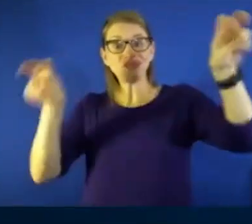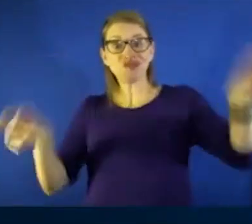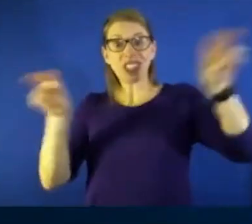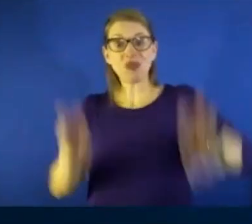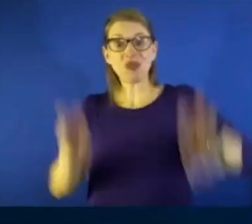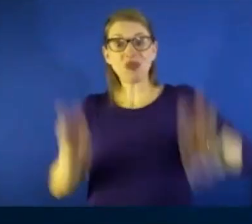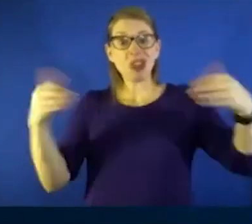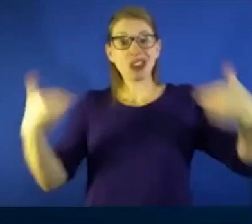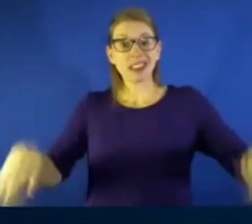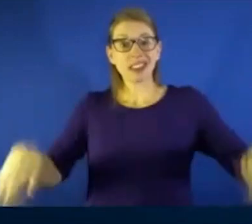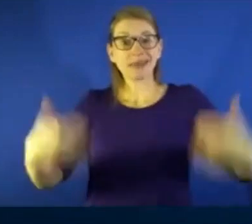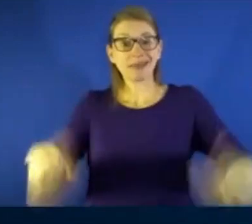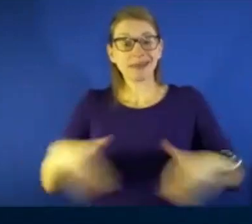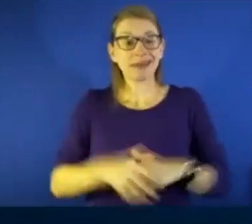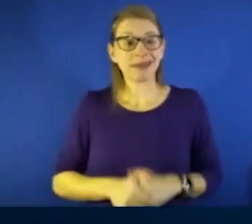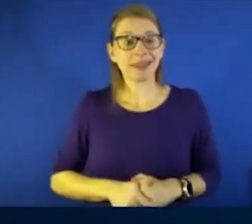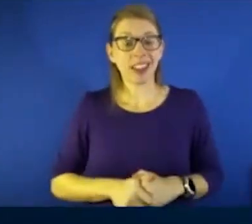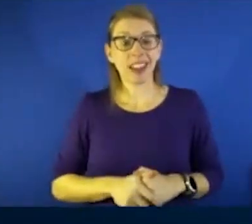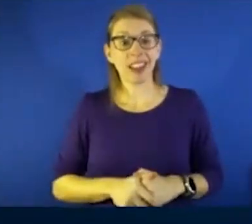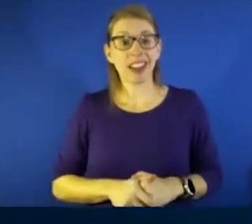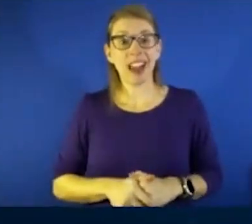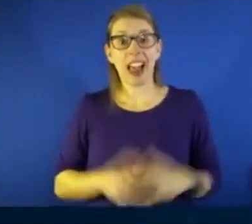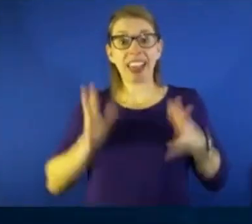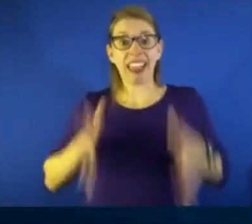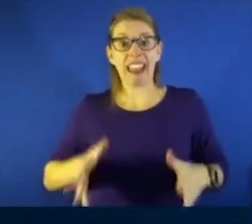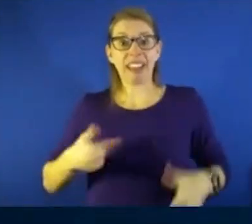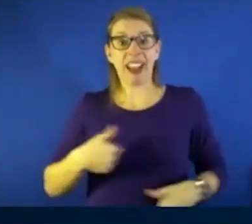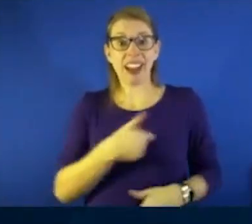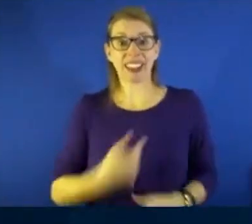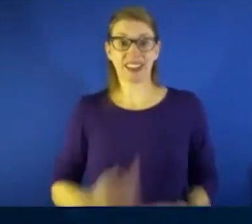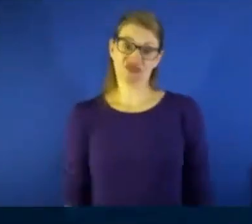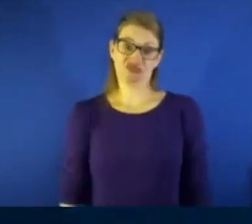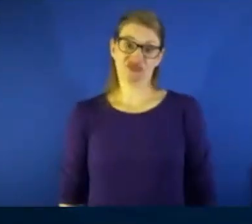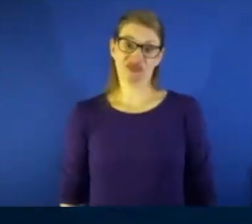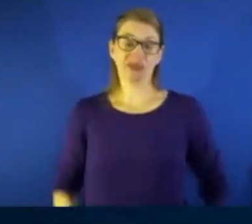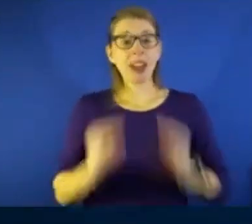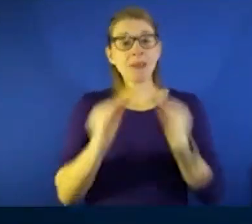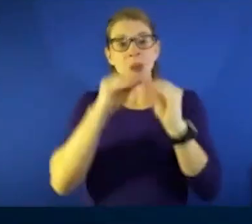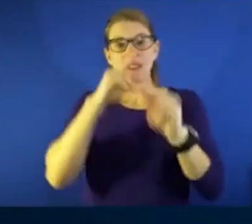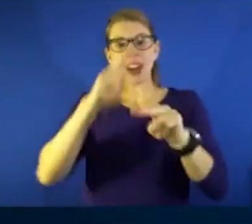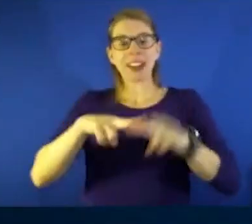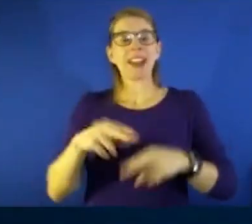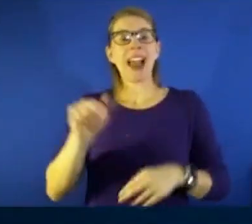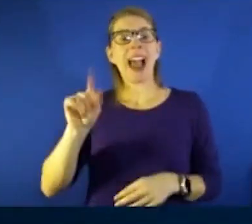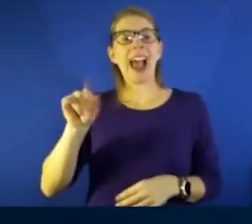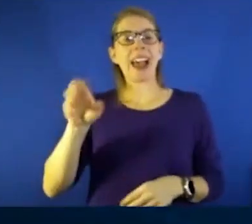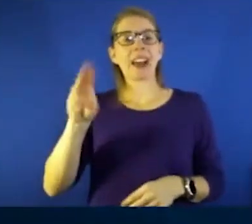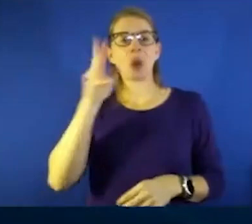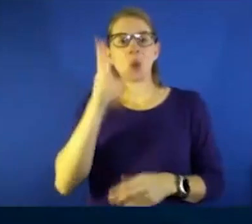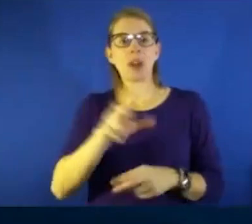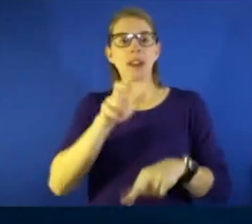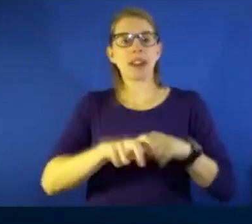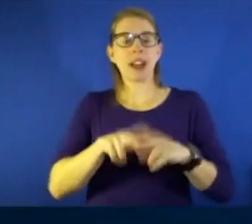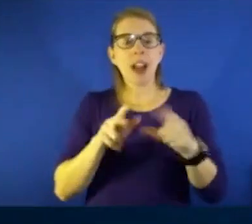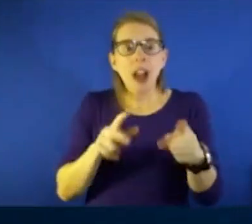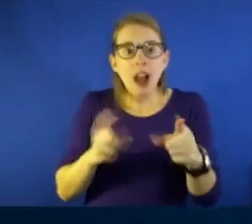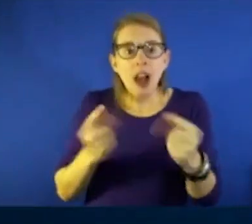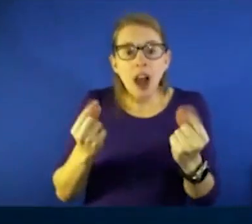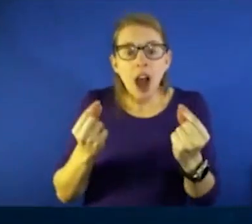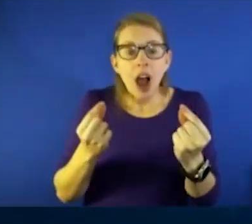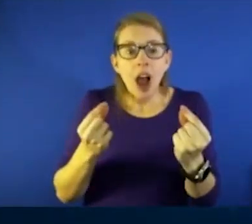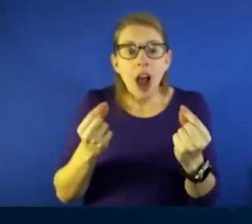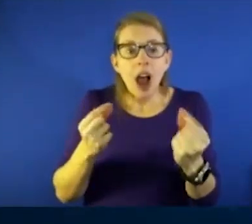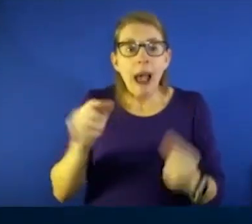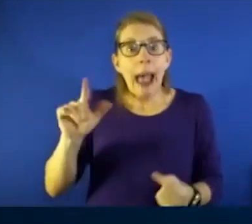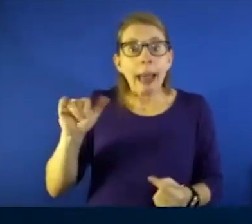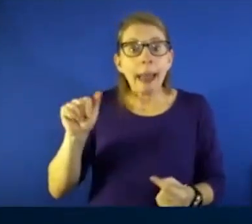awesome. travelers. I And like they're it. leaving all of us behind. Yeah. Yeah, so they are. Even more fun. Okay, so Adam, they're going to sit here for I'm 15. in Alabama. I want to go to Alabama. Alabama.